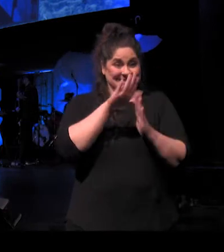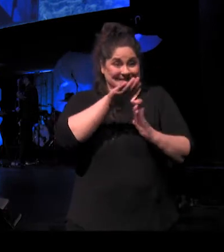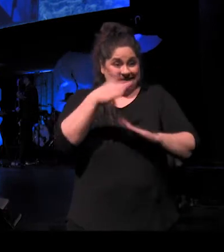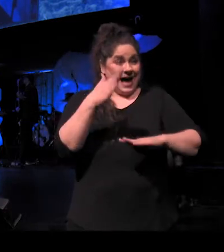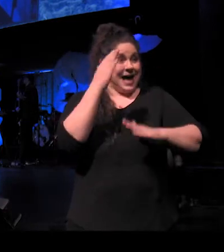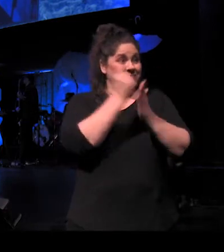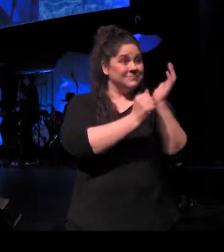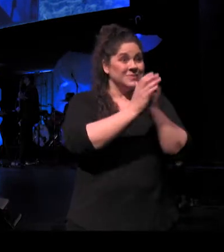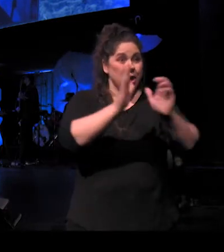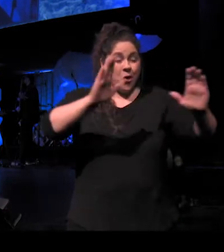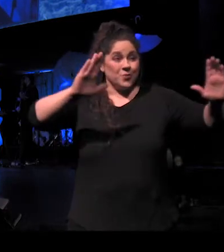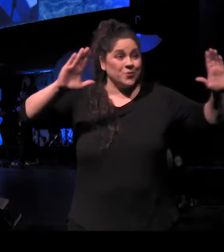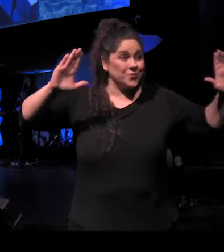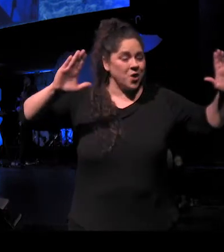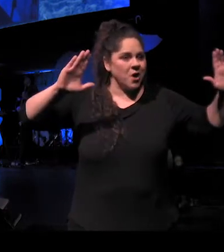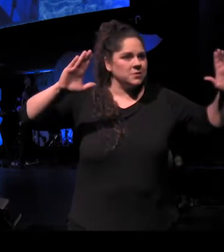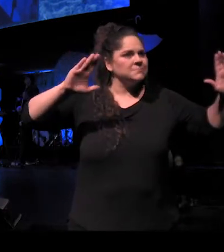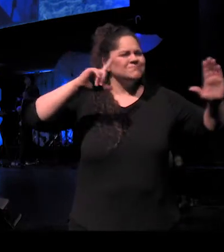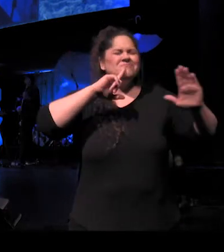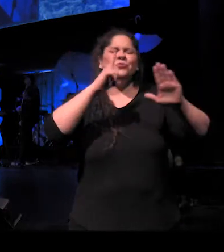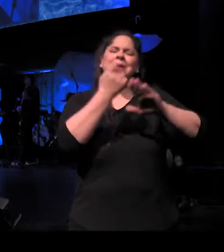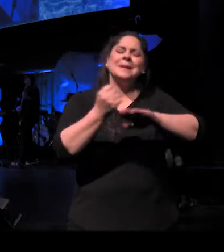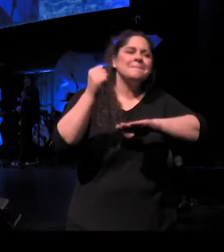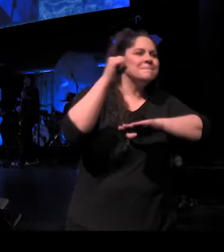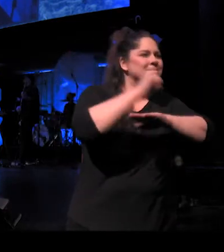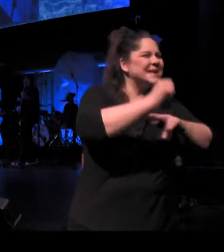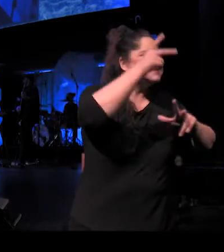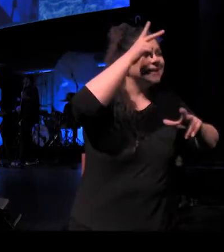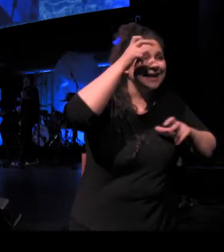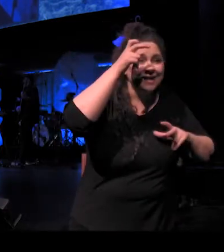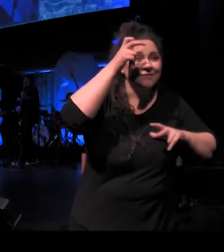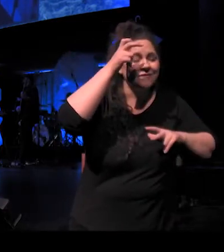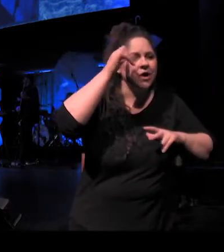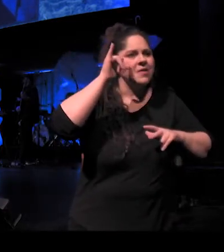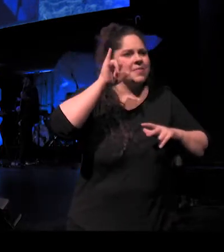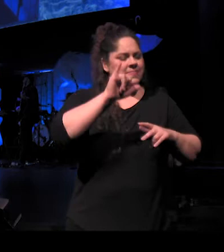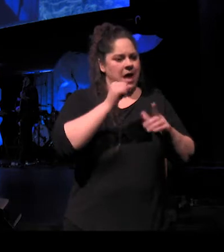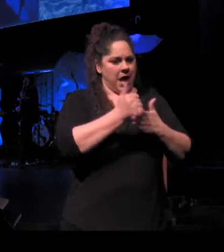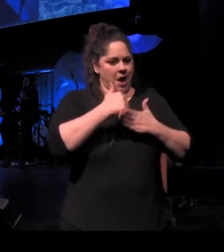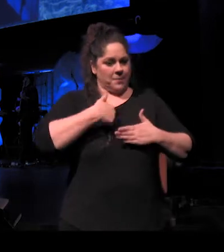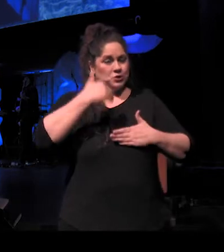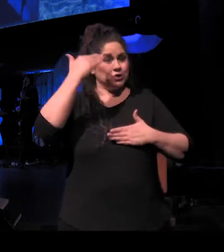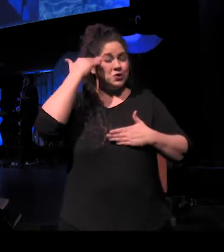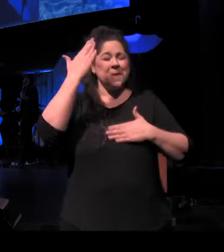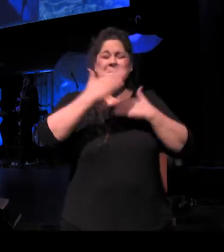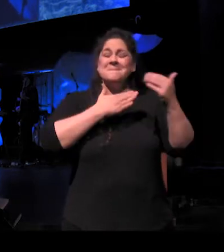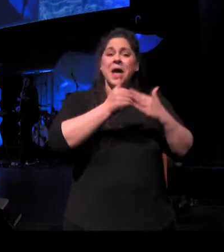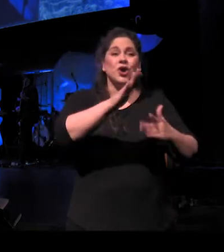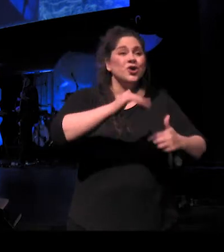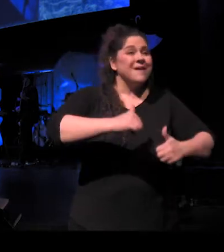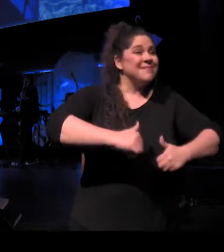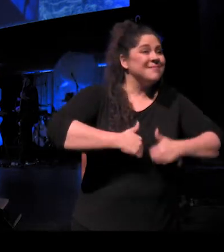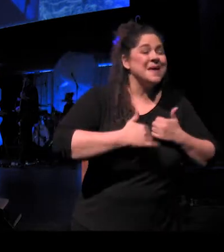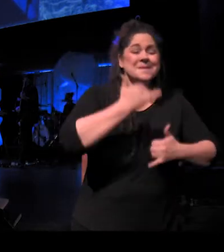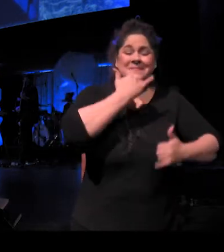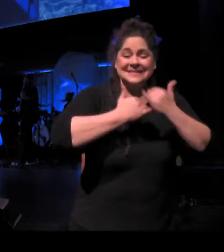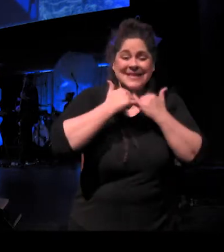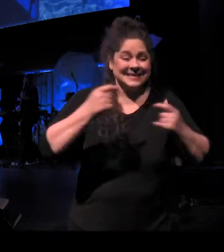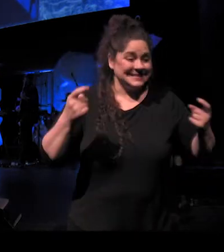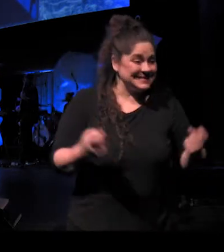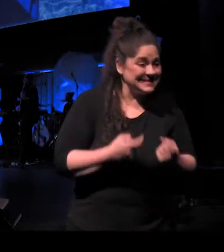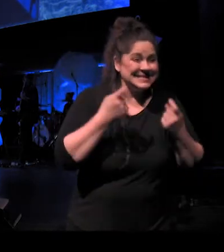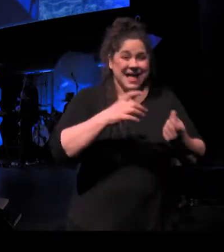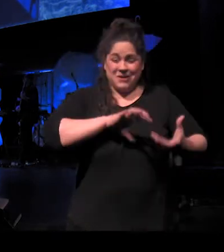cross overcomes evil. It reminds us, it shows us, no one is too far gone. No story is too broken